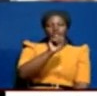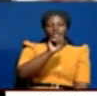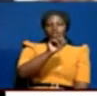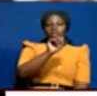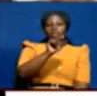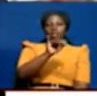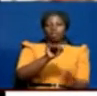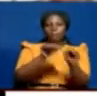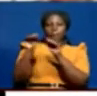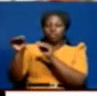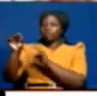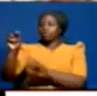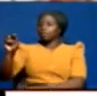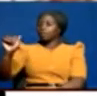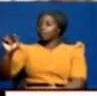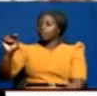County.